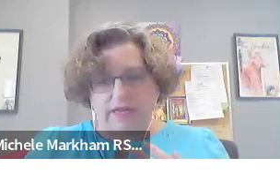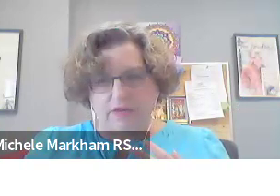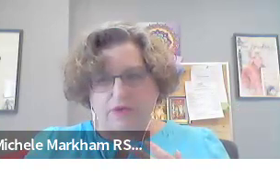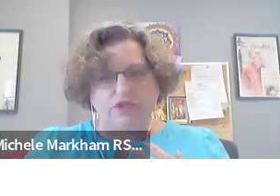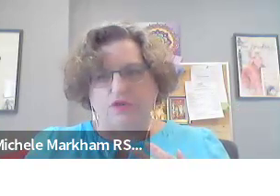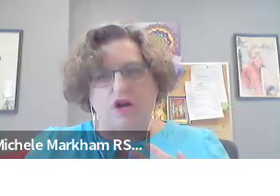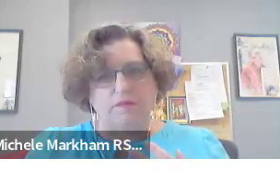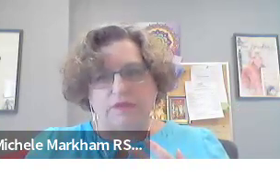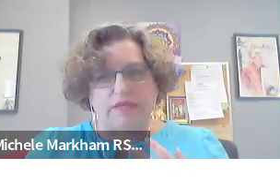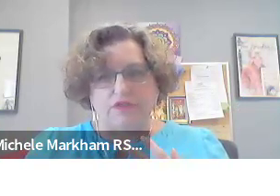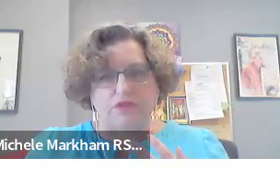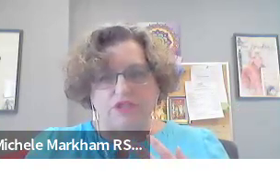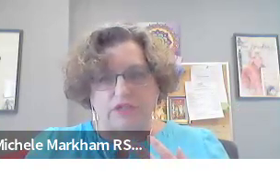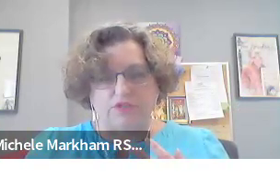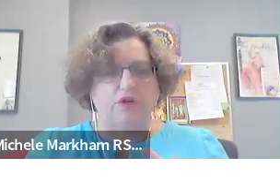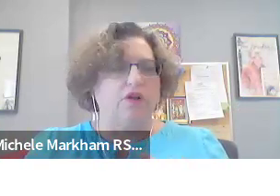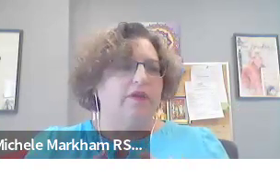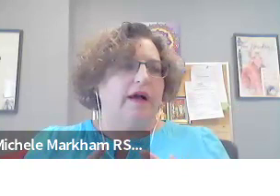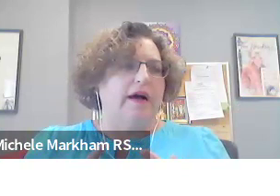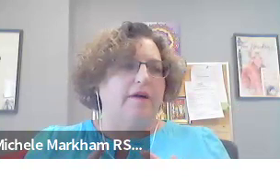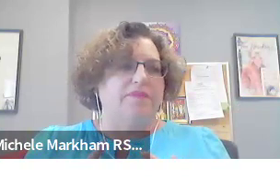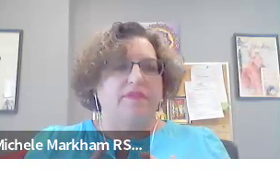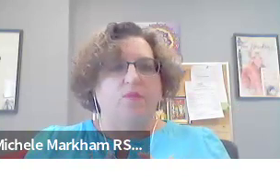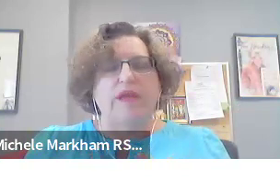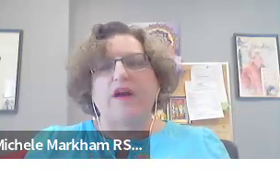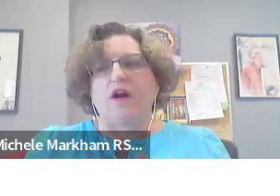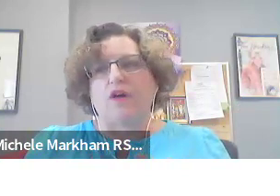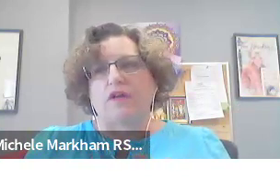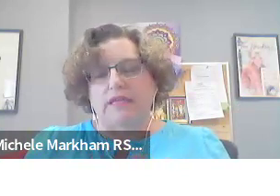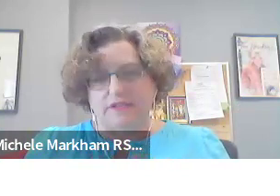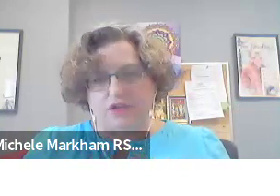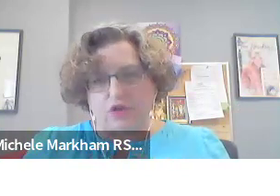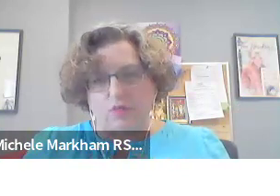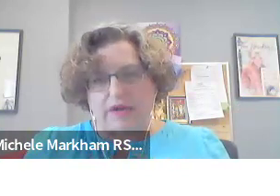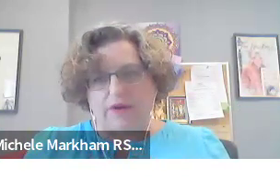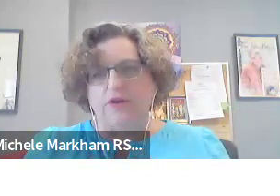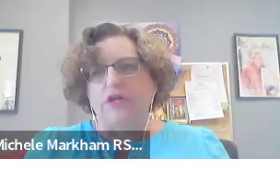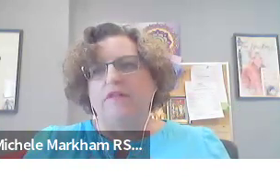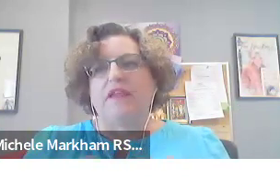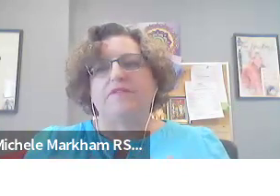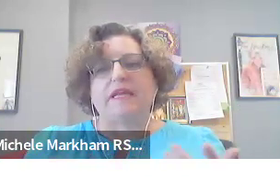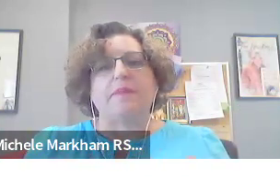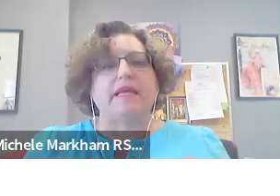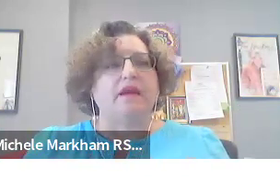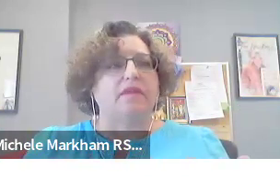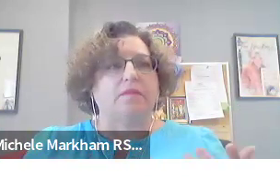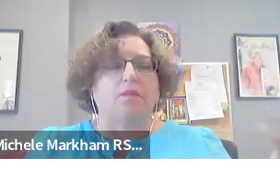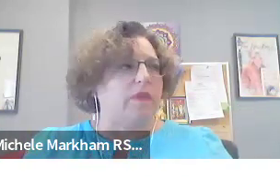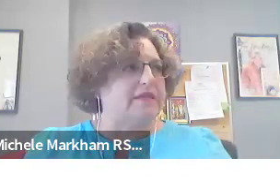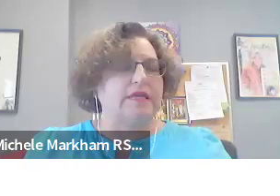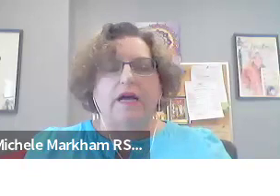cannot invite the person who harmed them into the shelter. We are considered low barriered. If